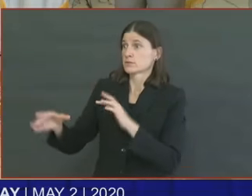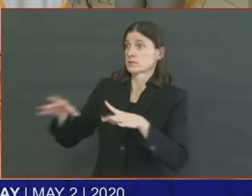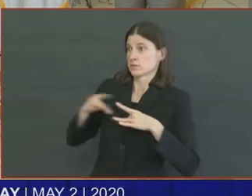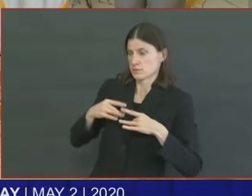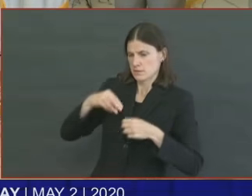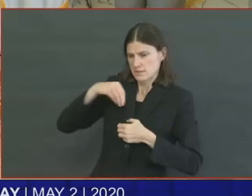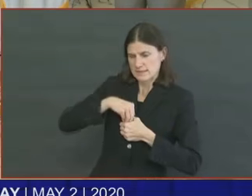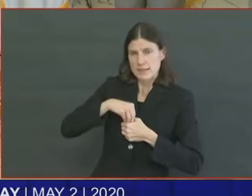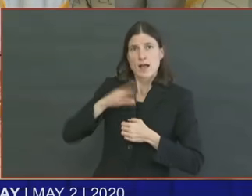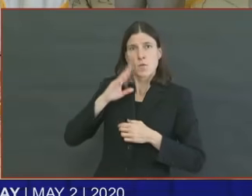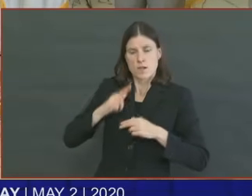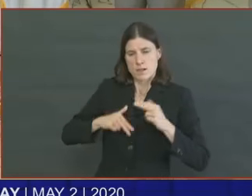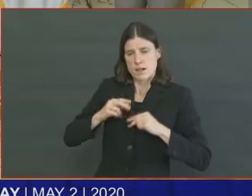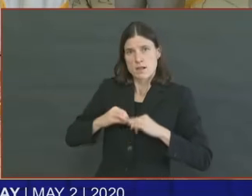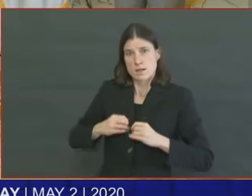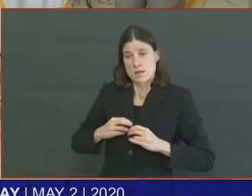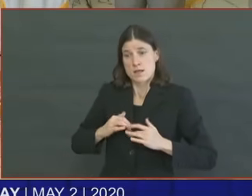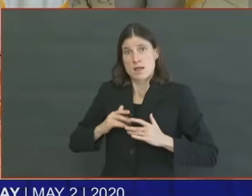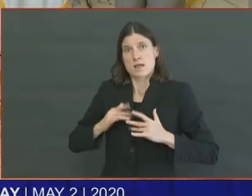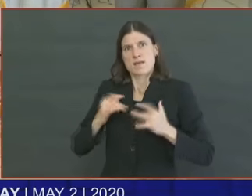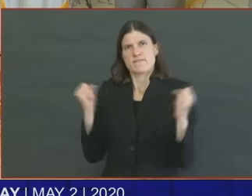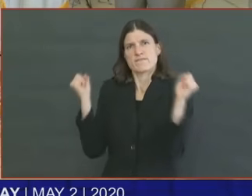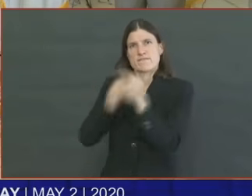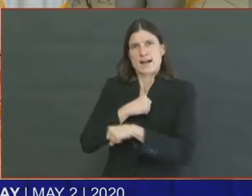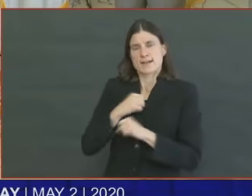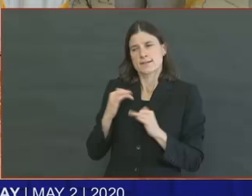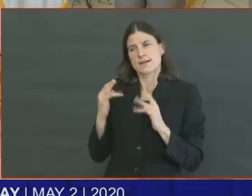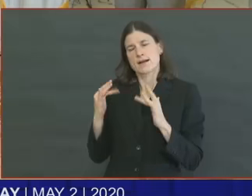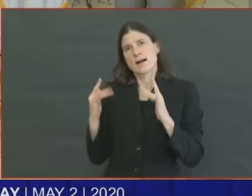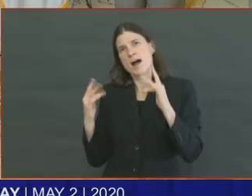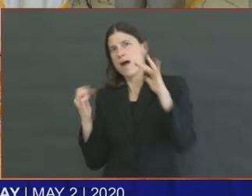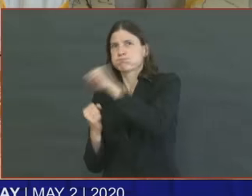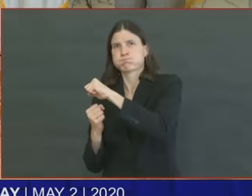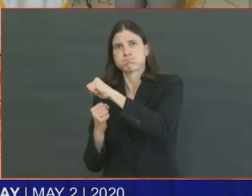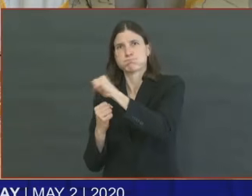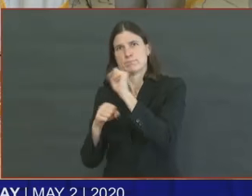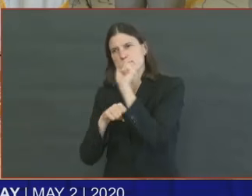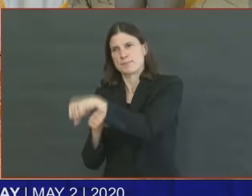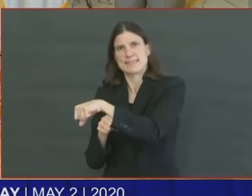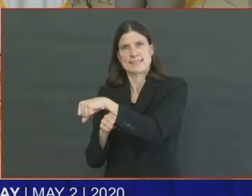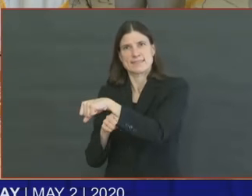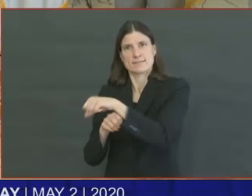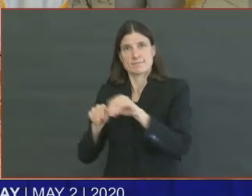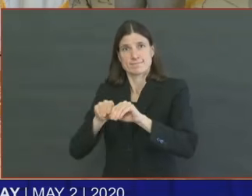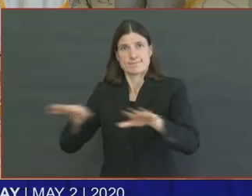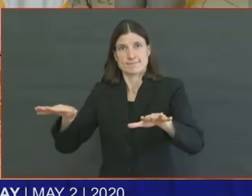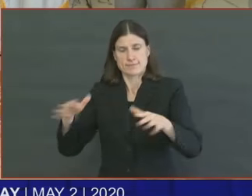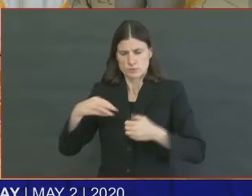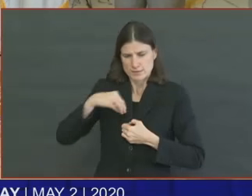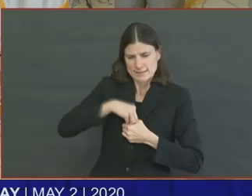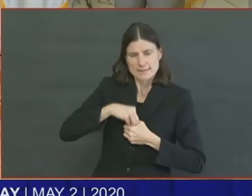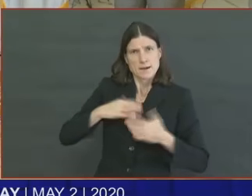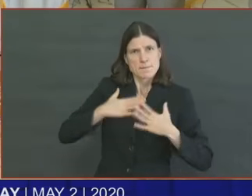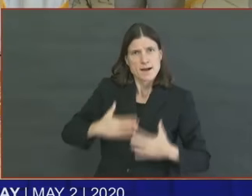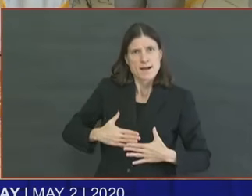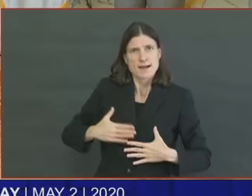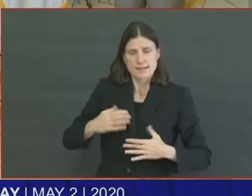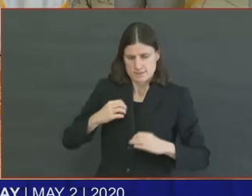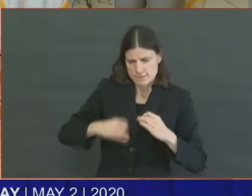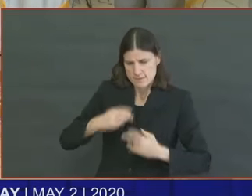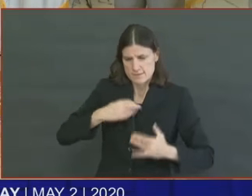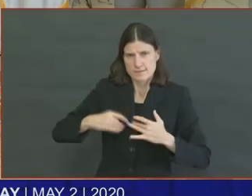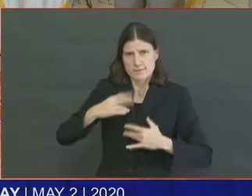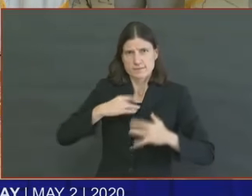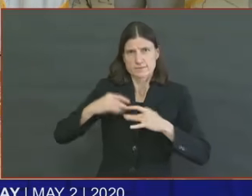in our bodies. And I want to again thank the Rhode Island COVID-19 Testing and Validation Task Force, because